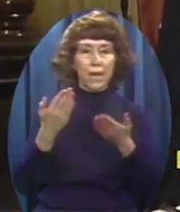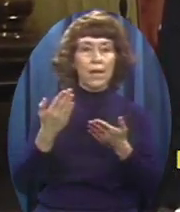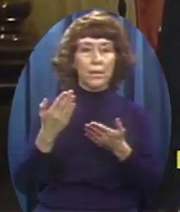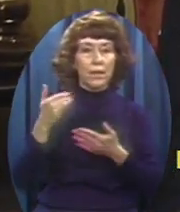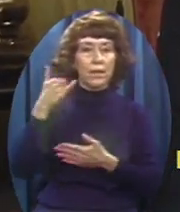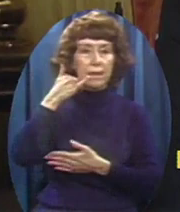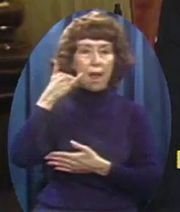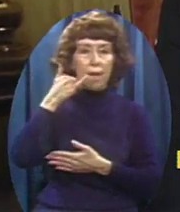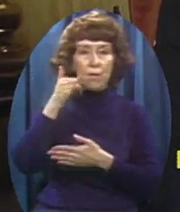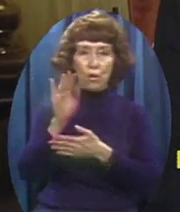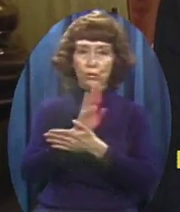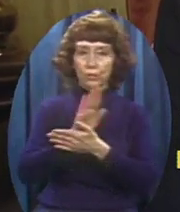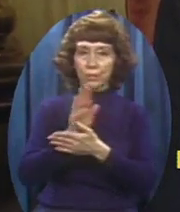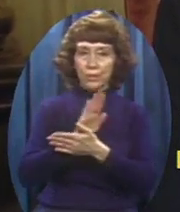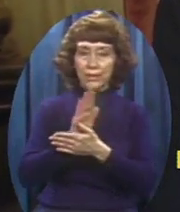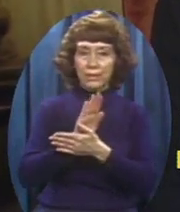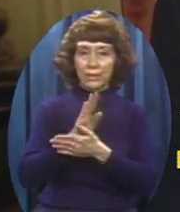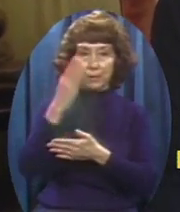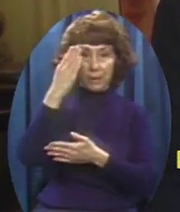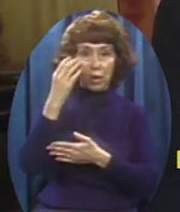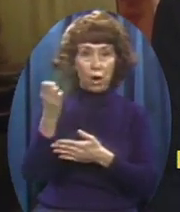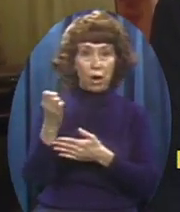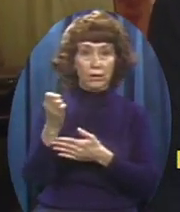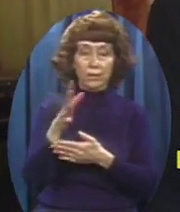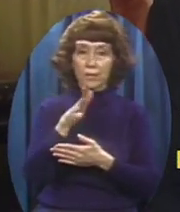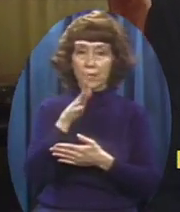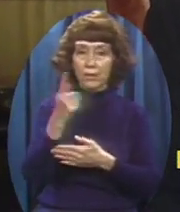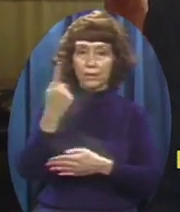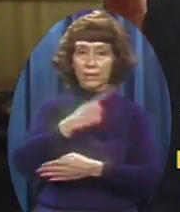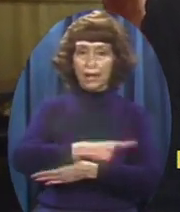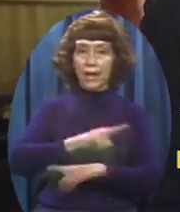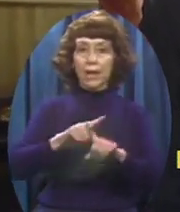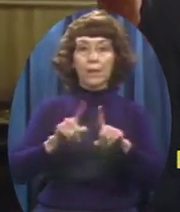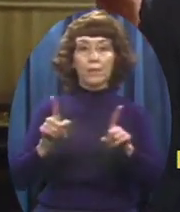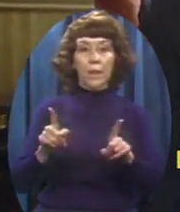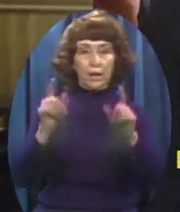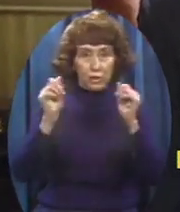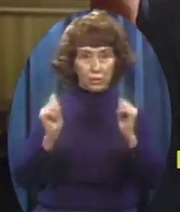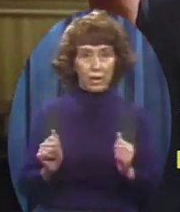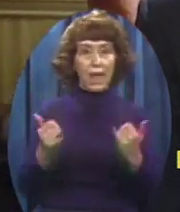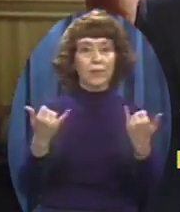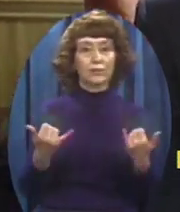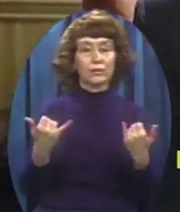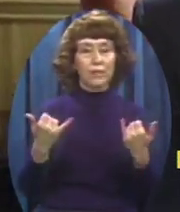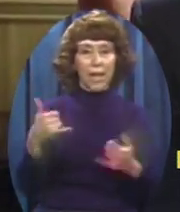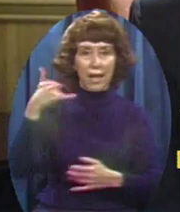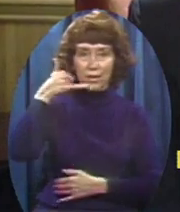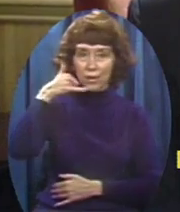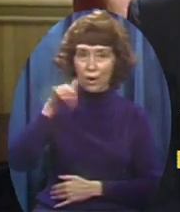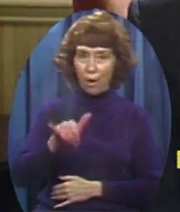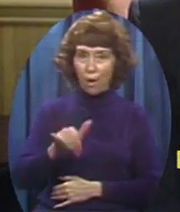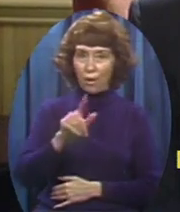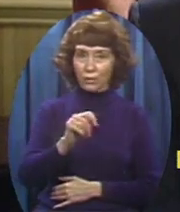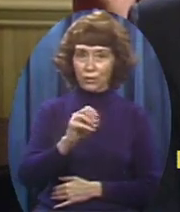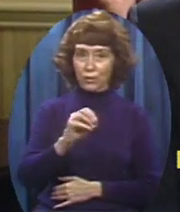be impossible for you to get through to us. But you can today call the toll-free number,